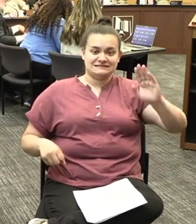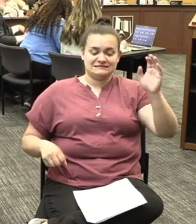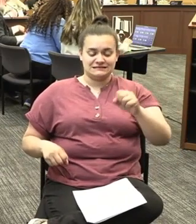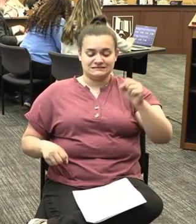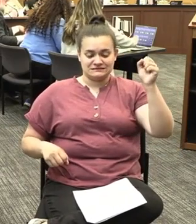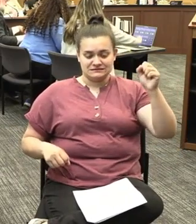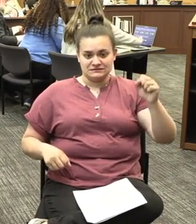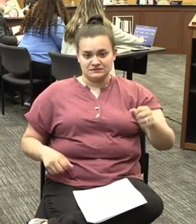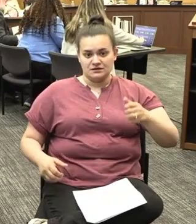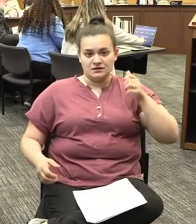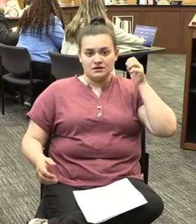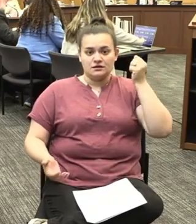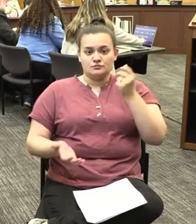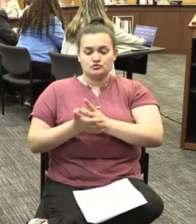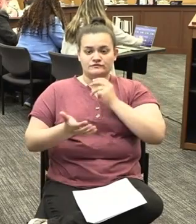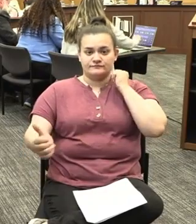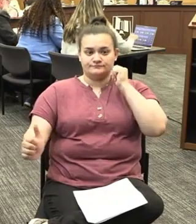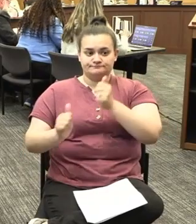Yes. Motion carried.